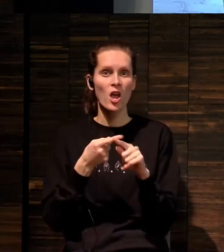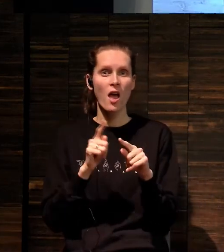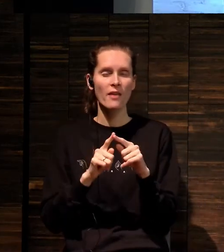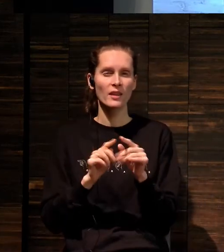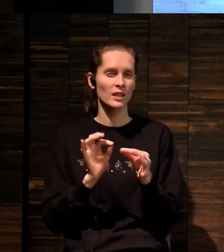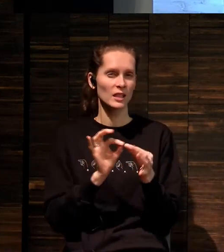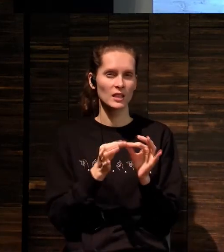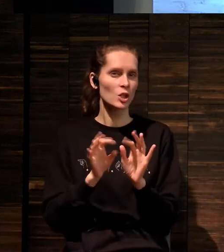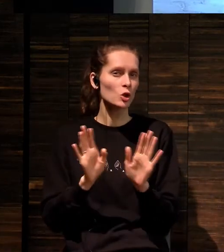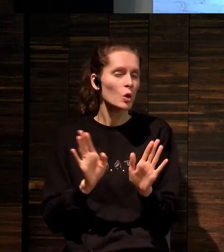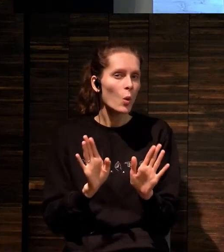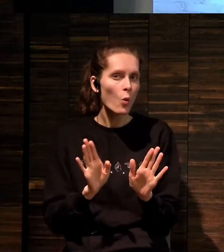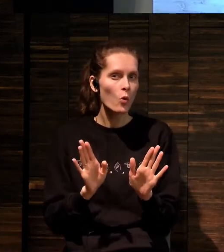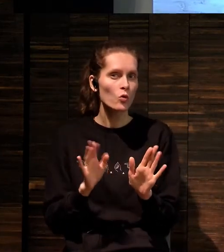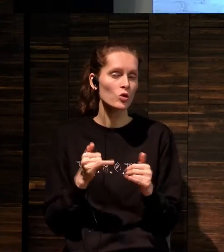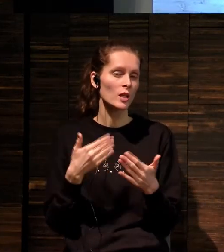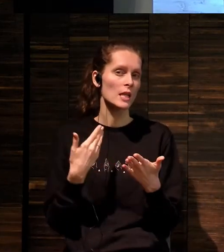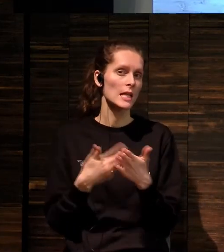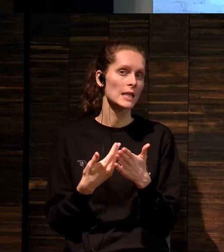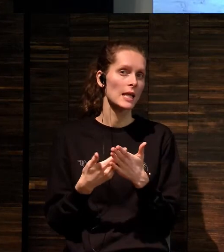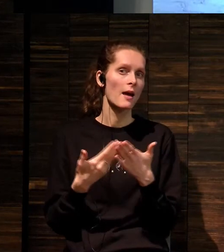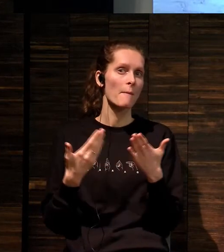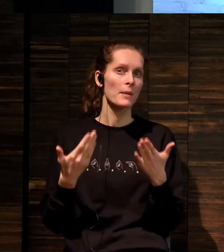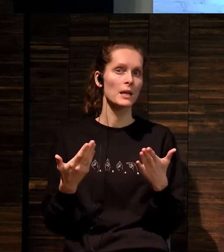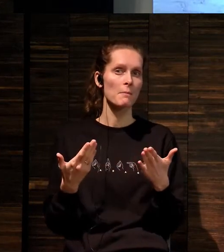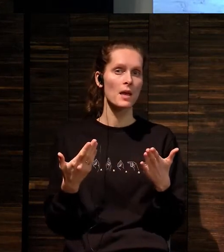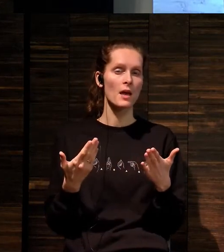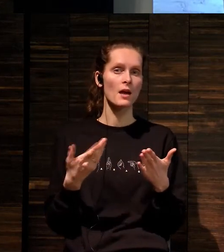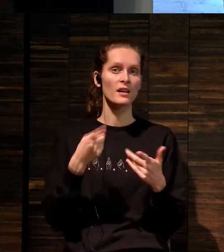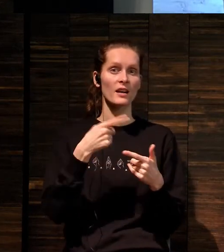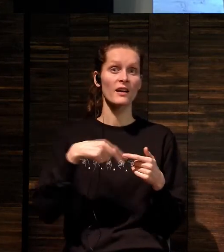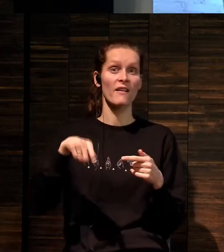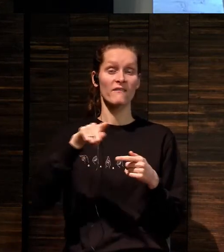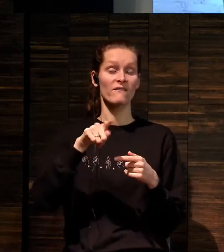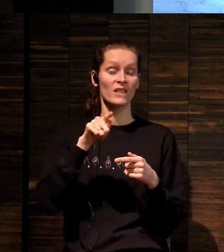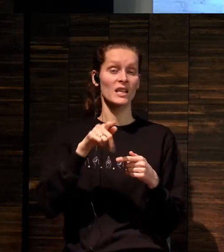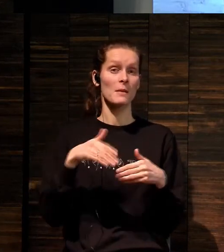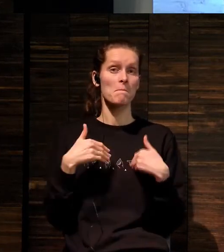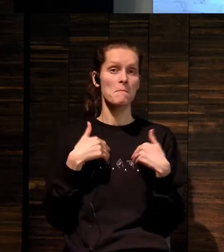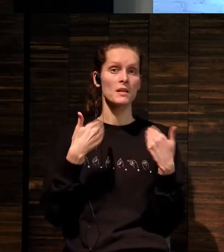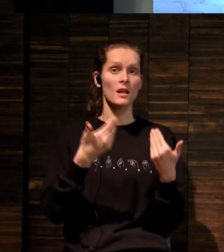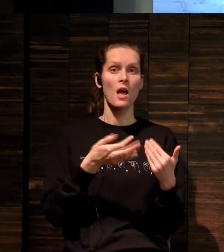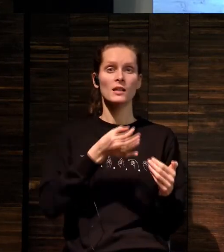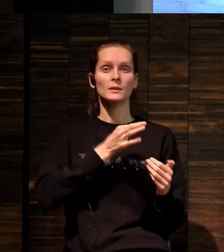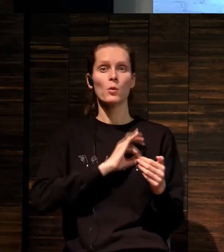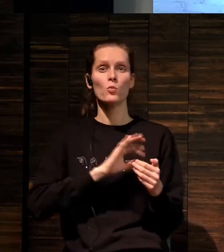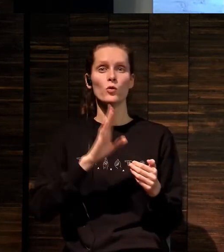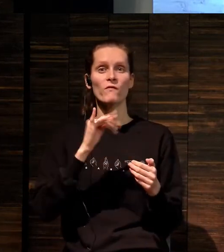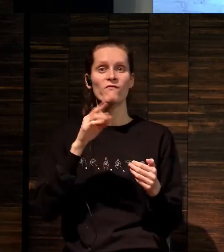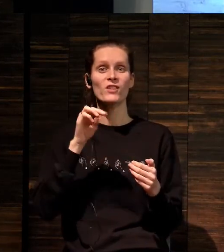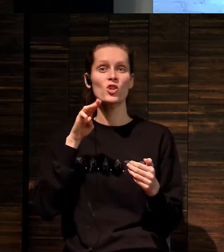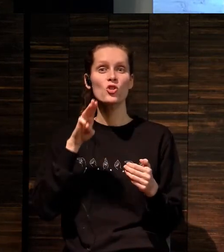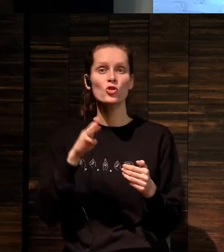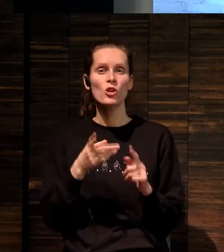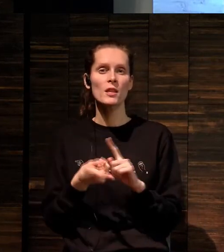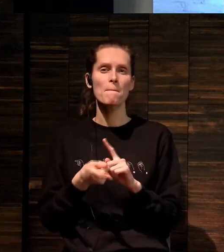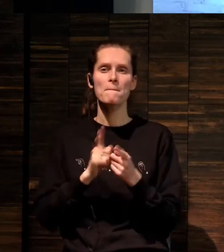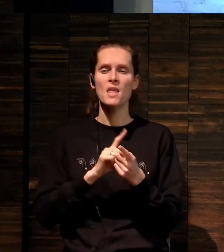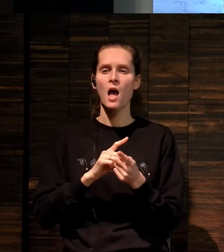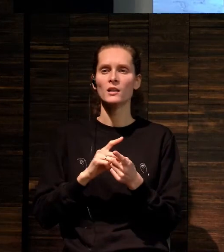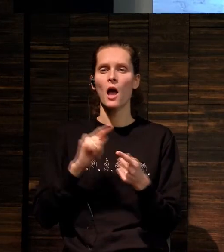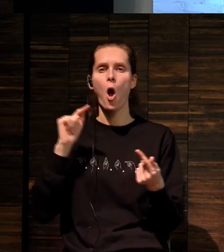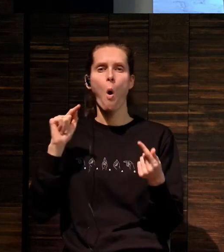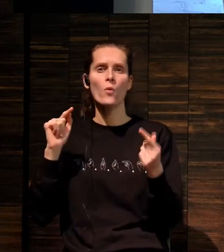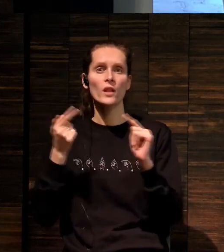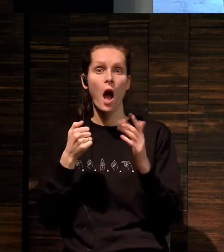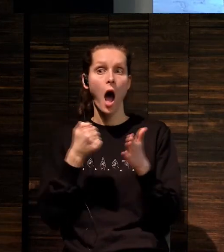when you're just starting from scratch. And what you suggest is using a